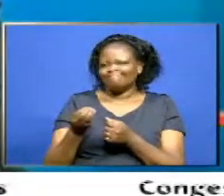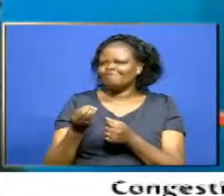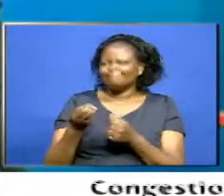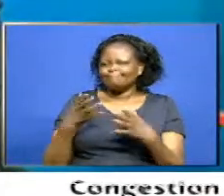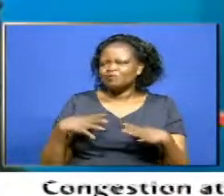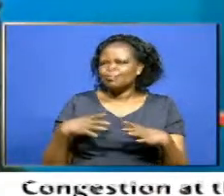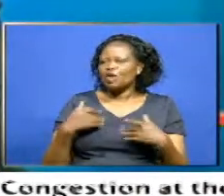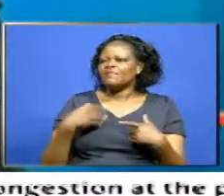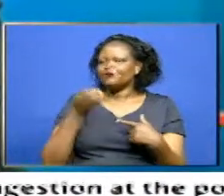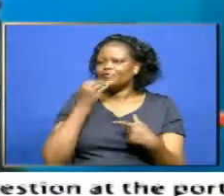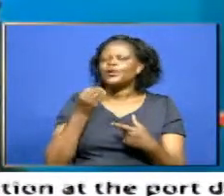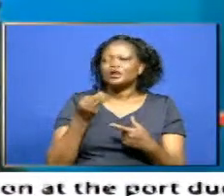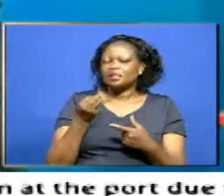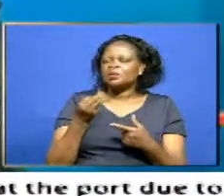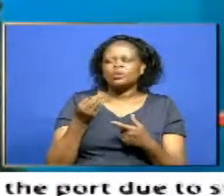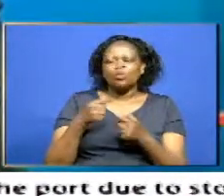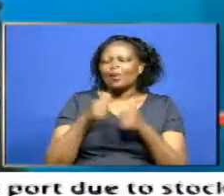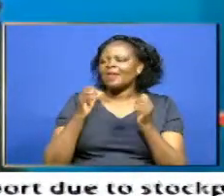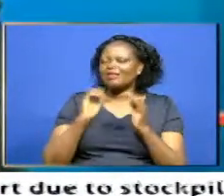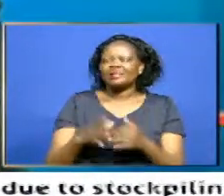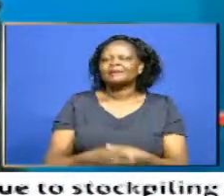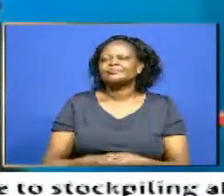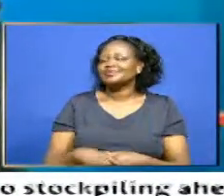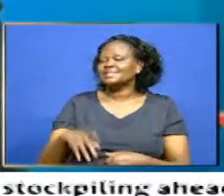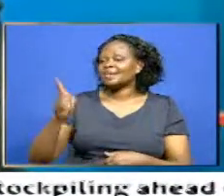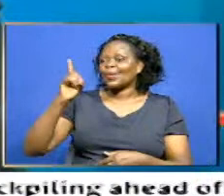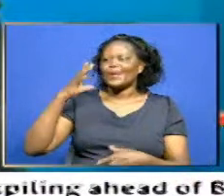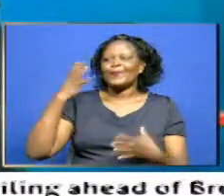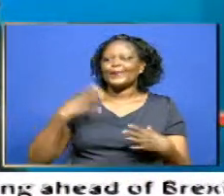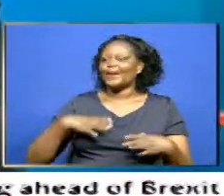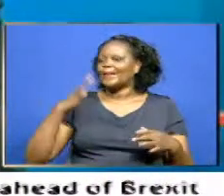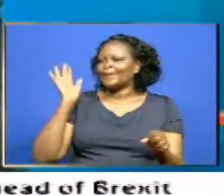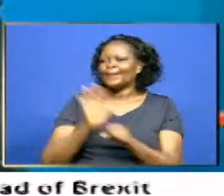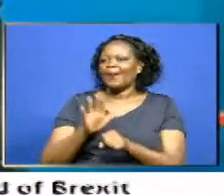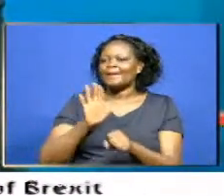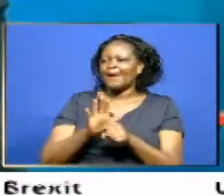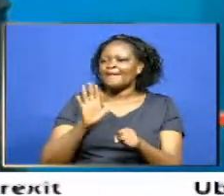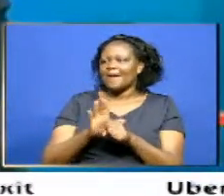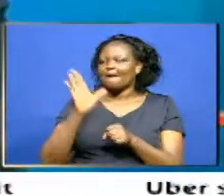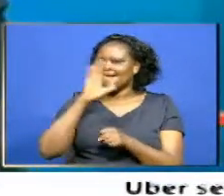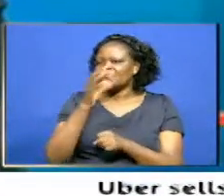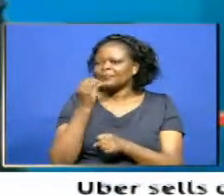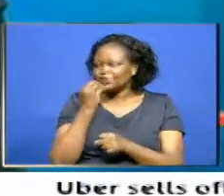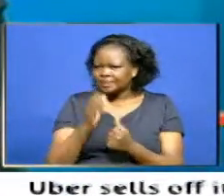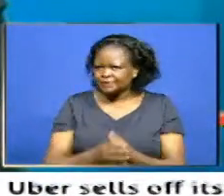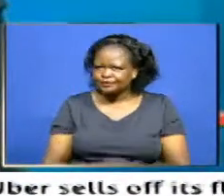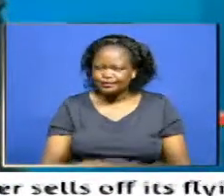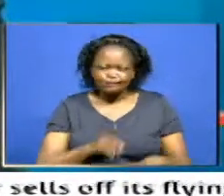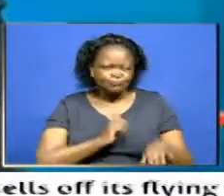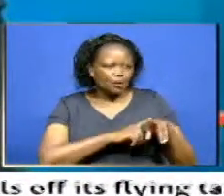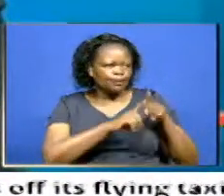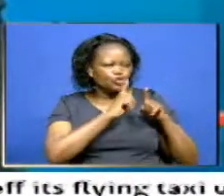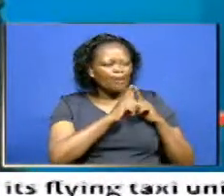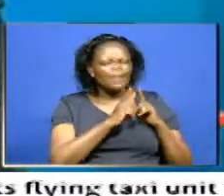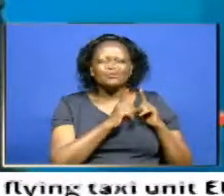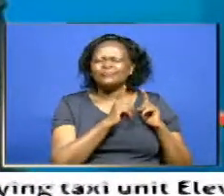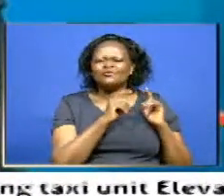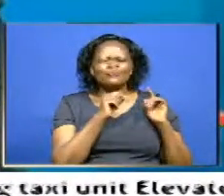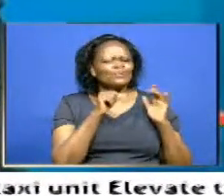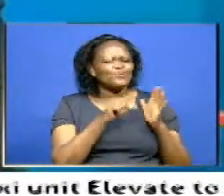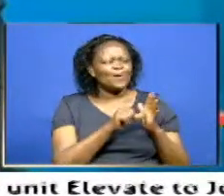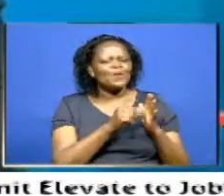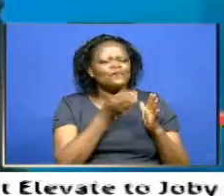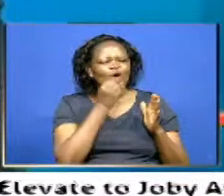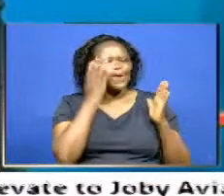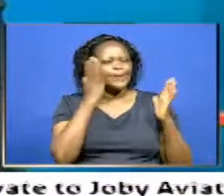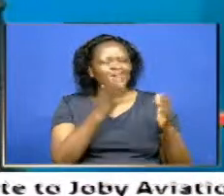translates to about 1.5 million just in Nairobi. Just in Nairobi? Itself. Yes. And when you talk about severe food insecurity, what exactly do you mean?